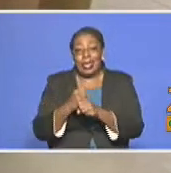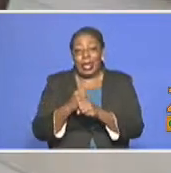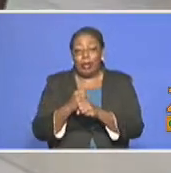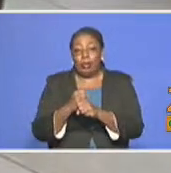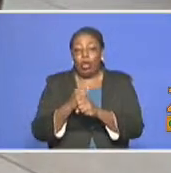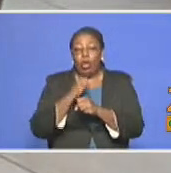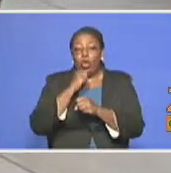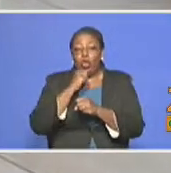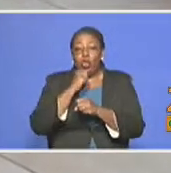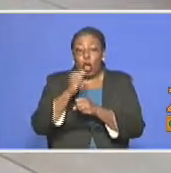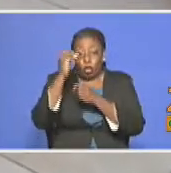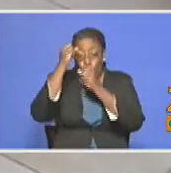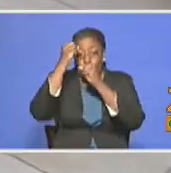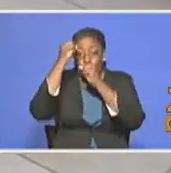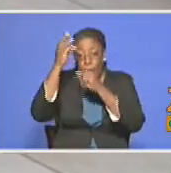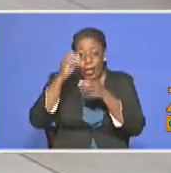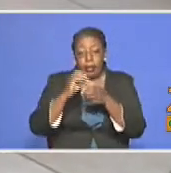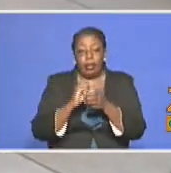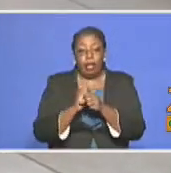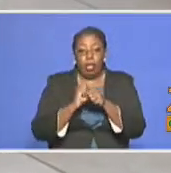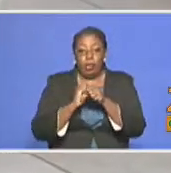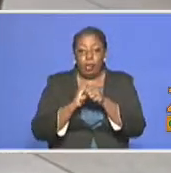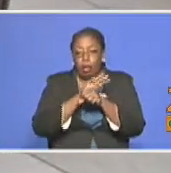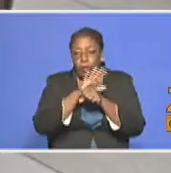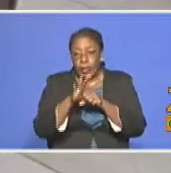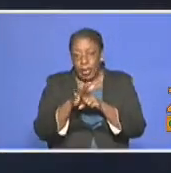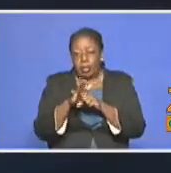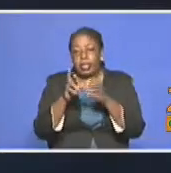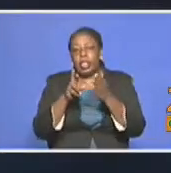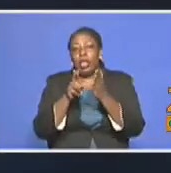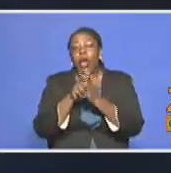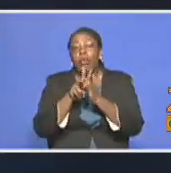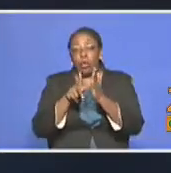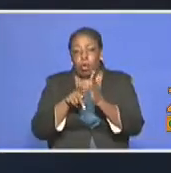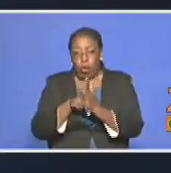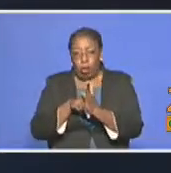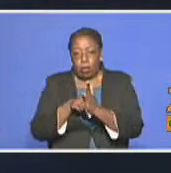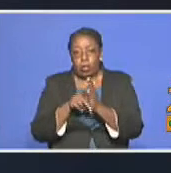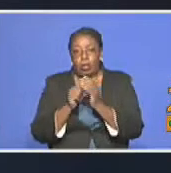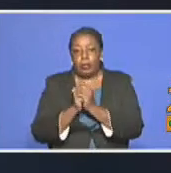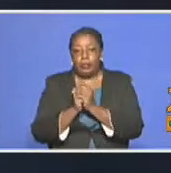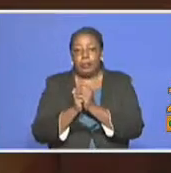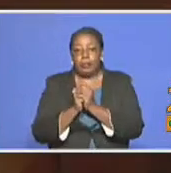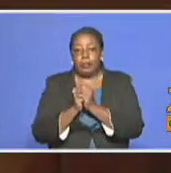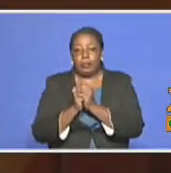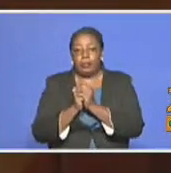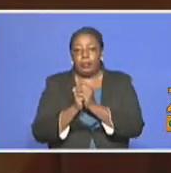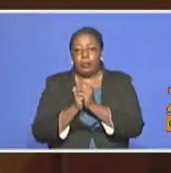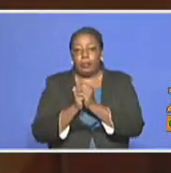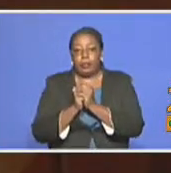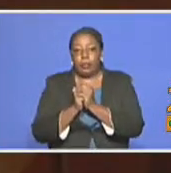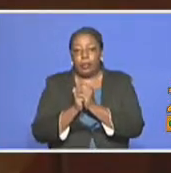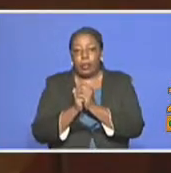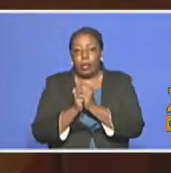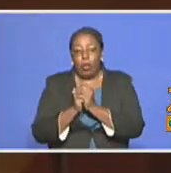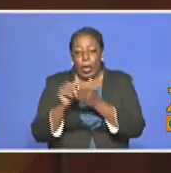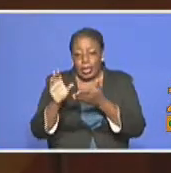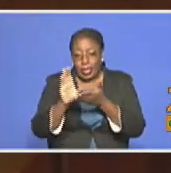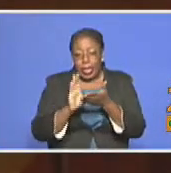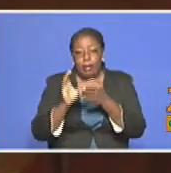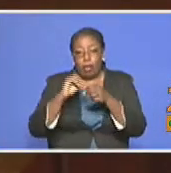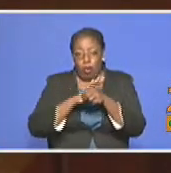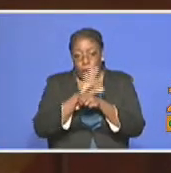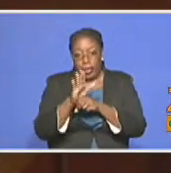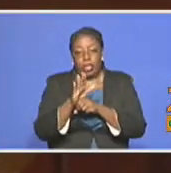to adhere to COVID-19 health and safety protocols. The COVID-19 Center was established. There